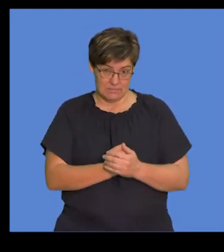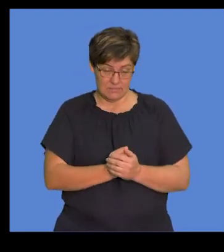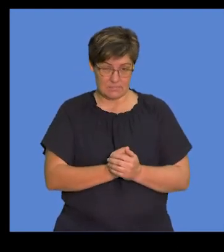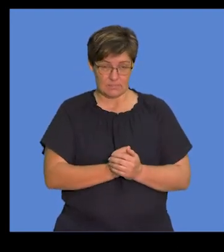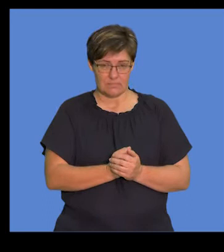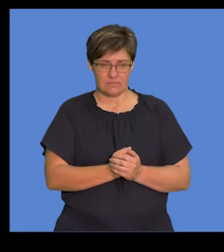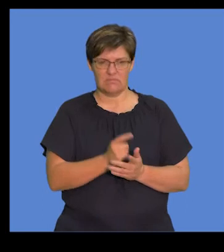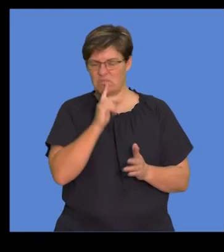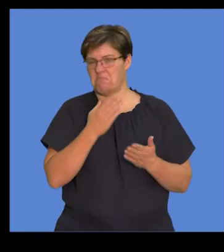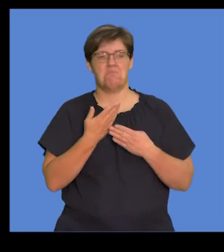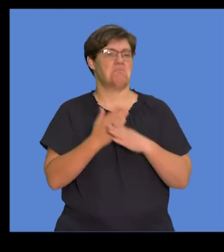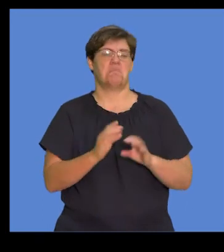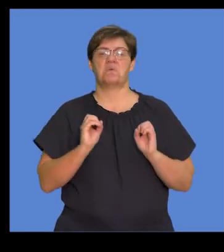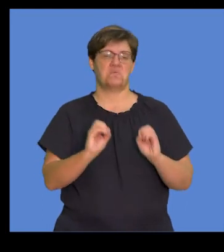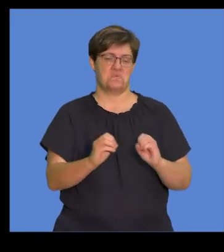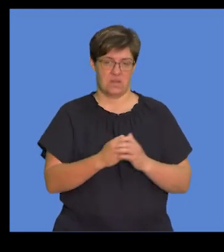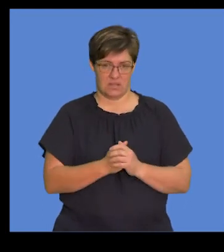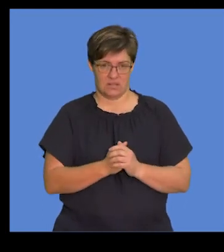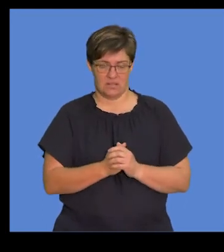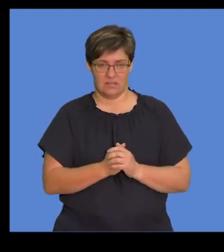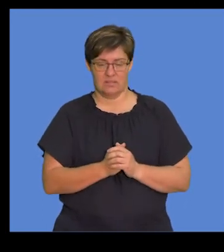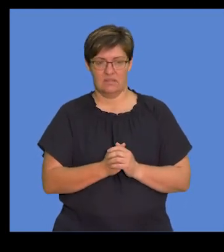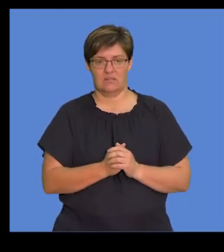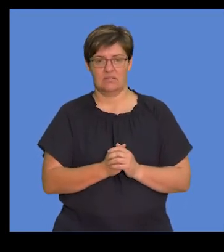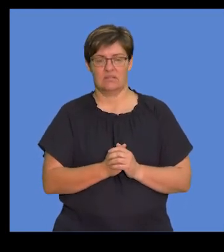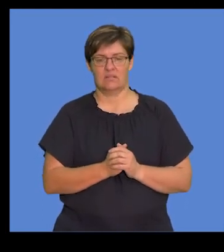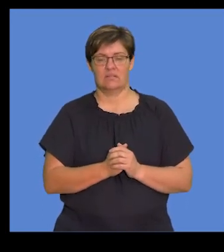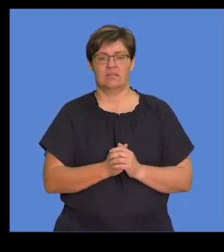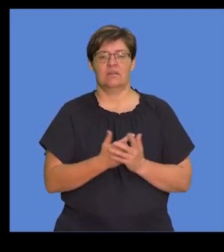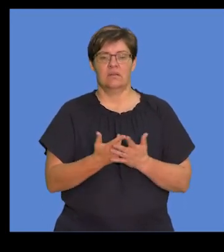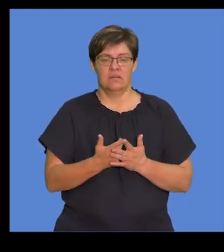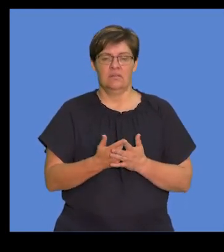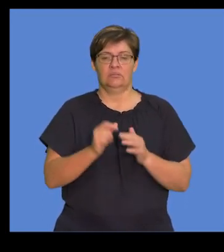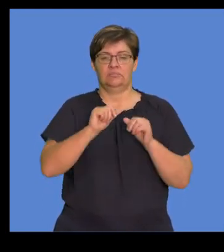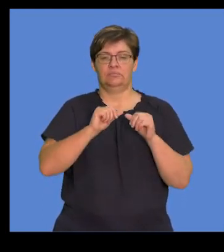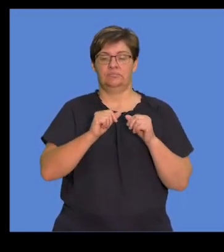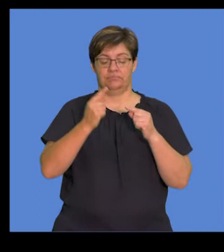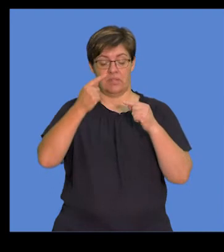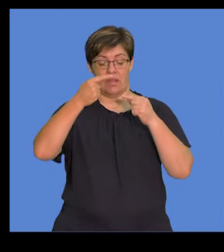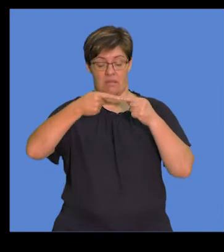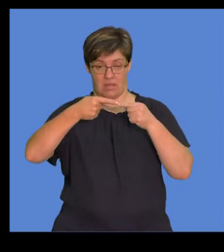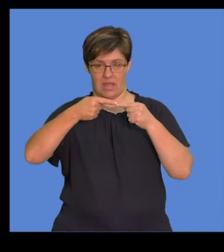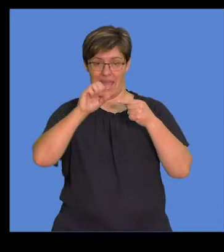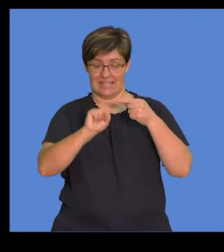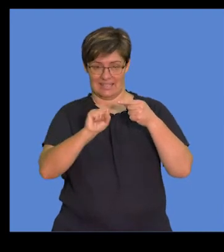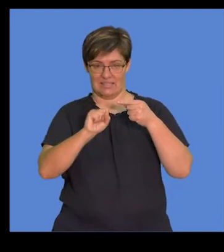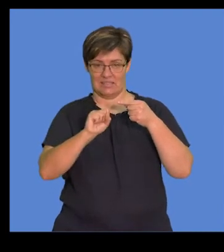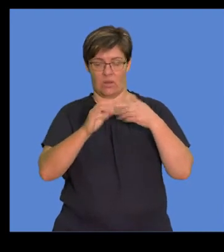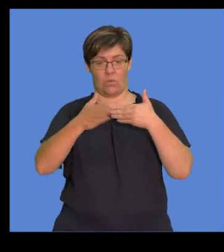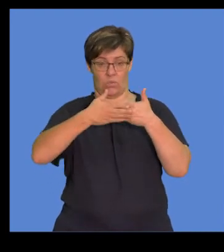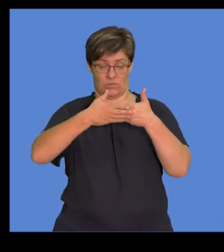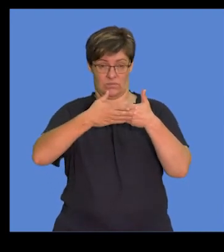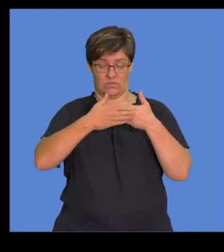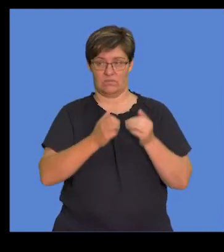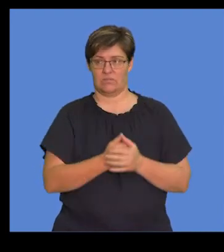it doesn't offer any resistance to the current flow, okay? Switch S is closed, okay? There is our switch S.